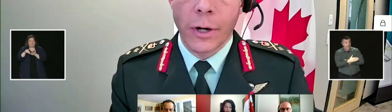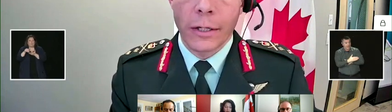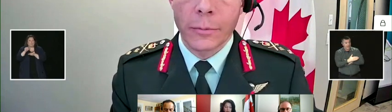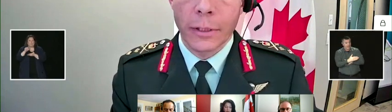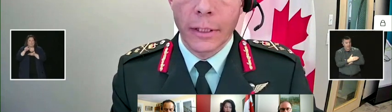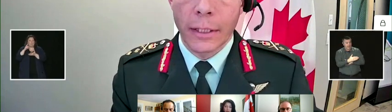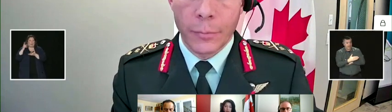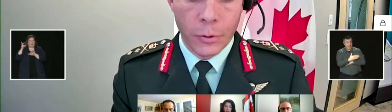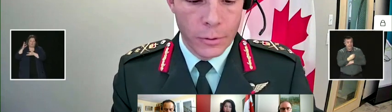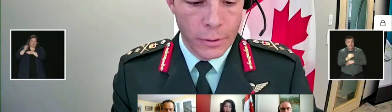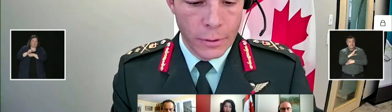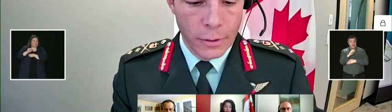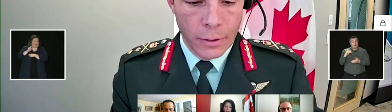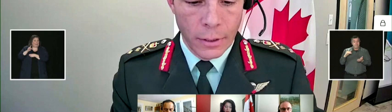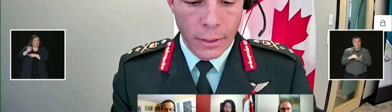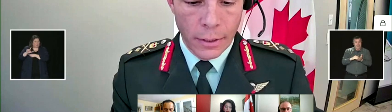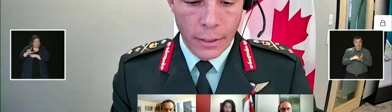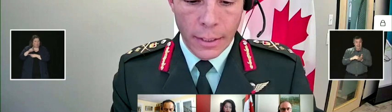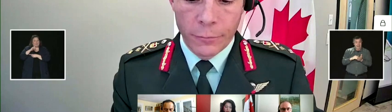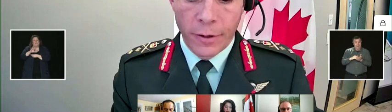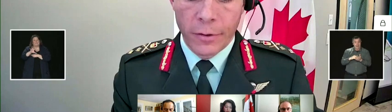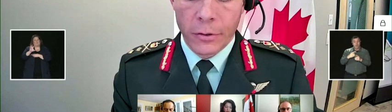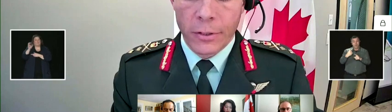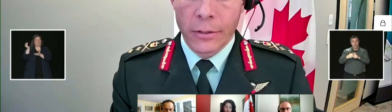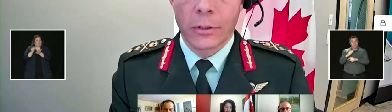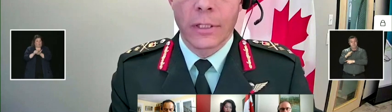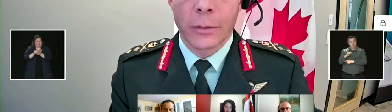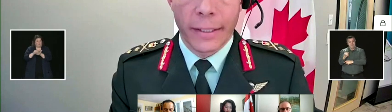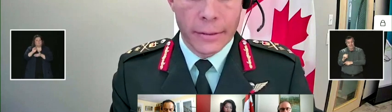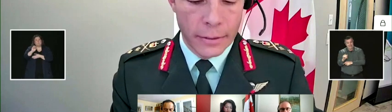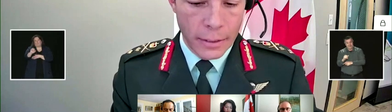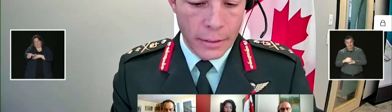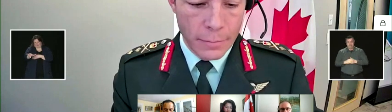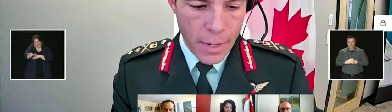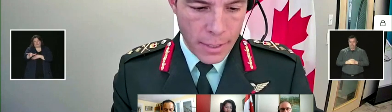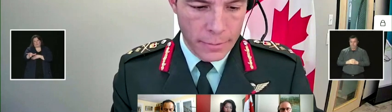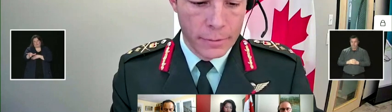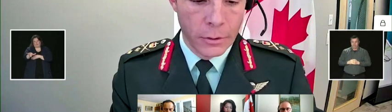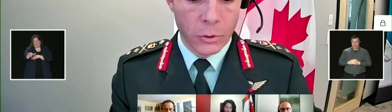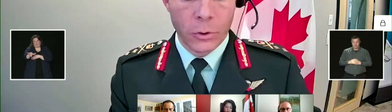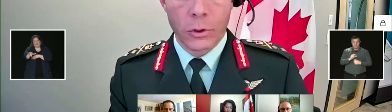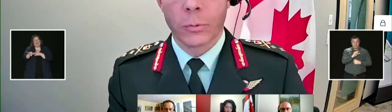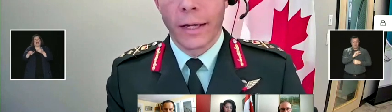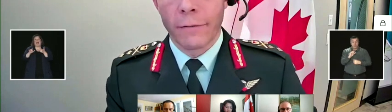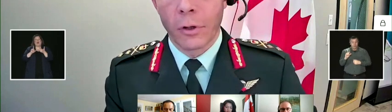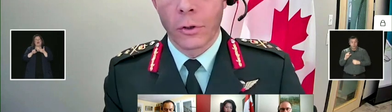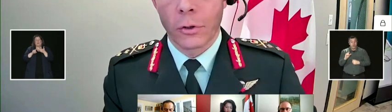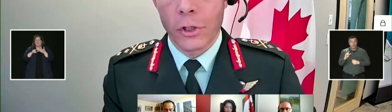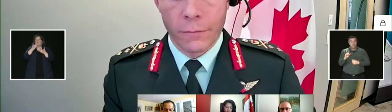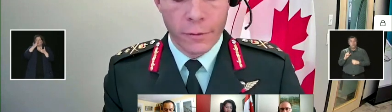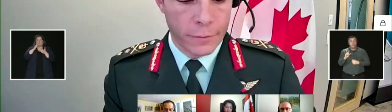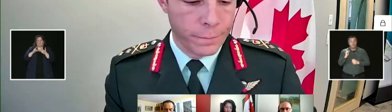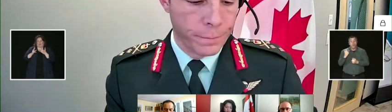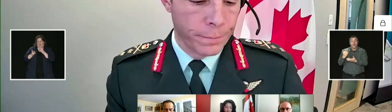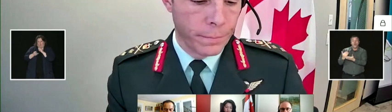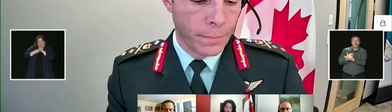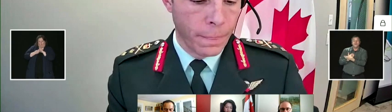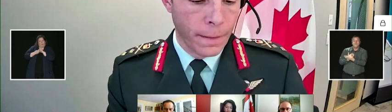doses approximately in April and 500,000 expected in May. Those doses will have a longer shelf